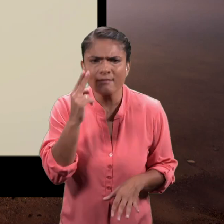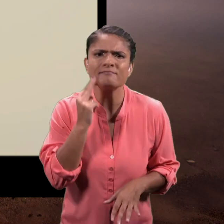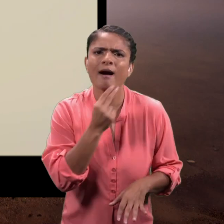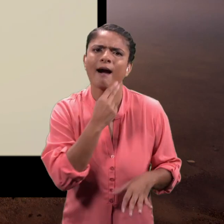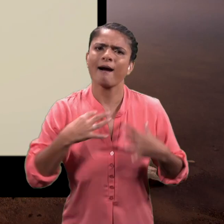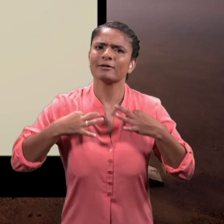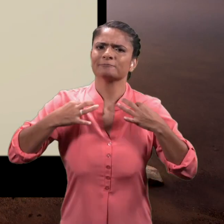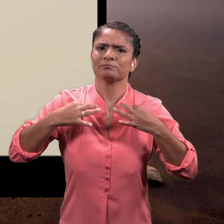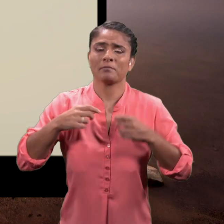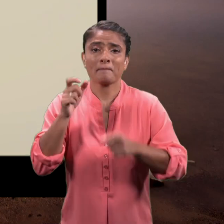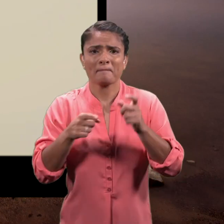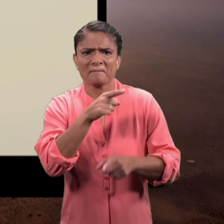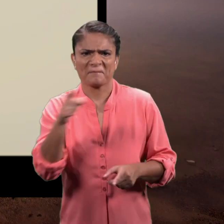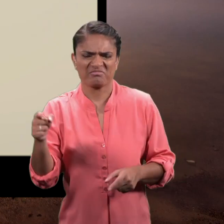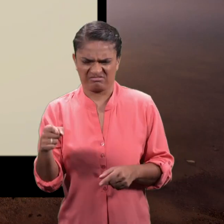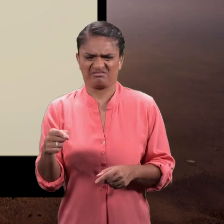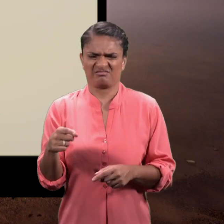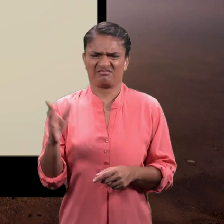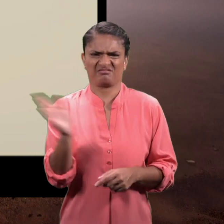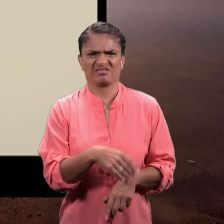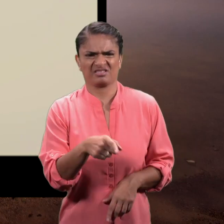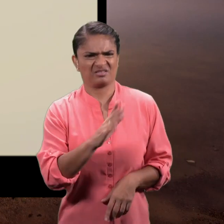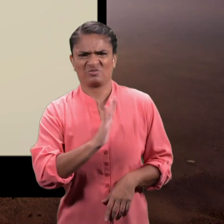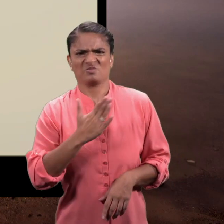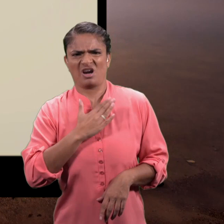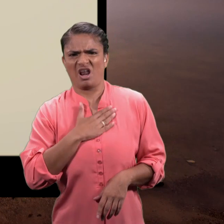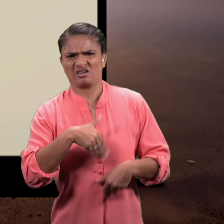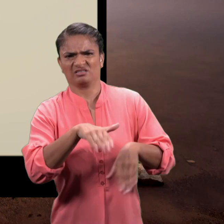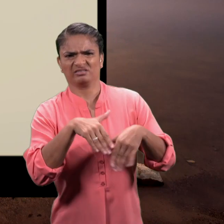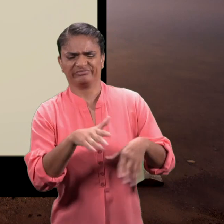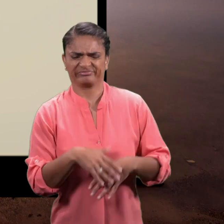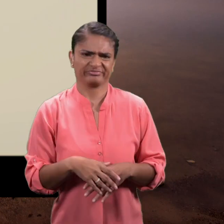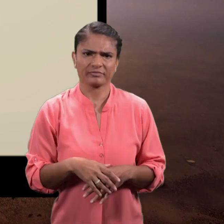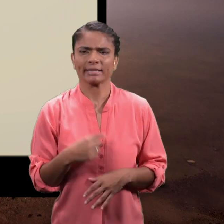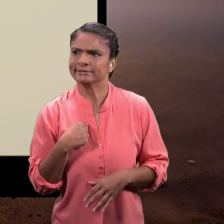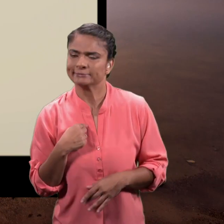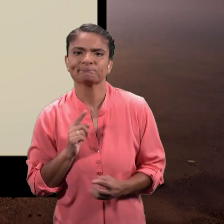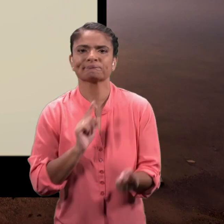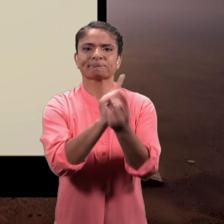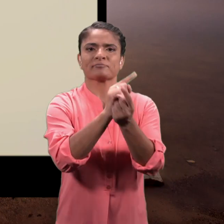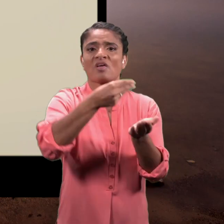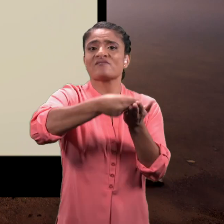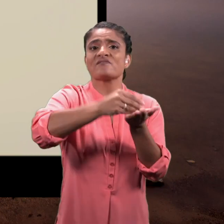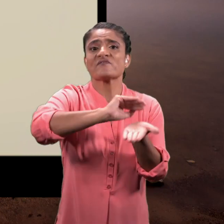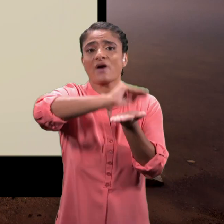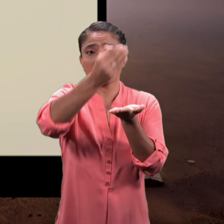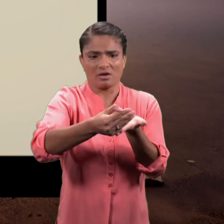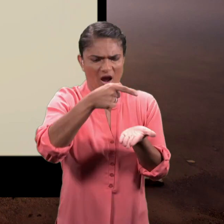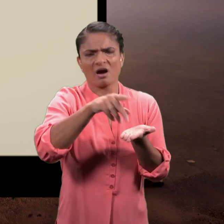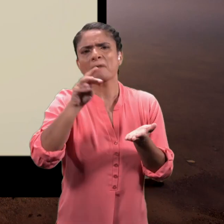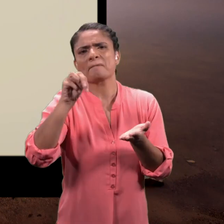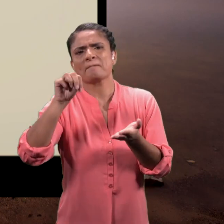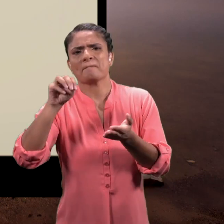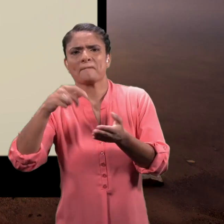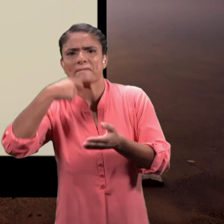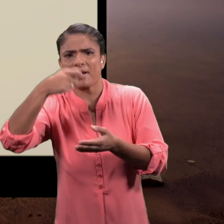have clothing, and most people rejected me. I met up with one of the funders, medical